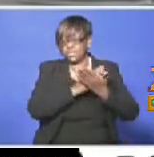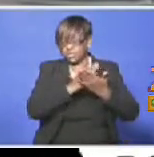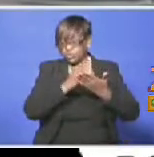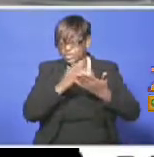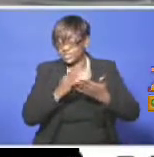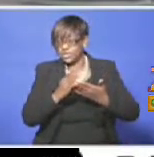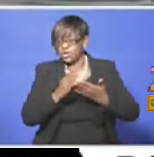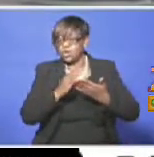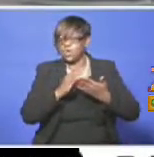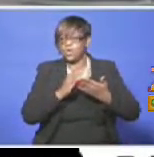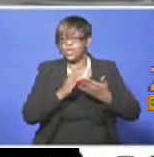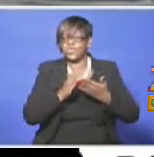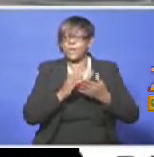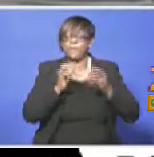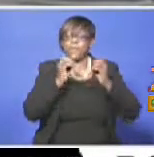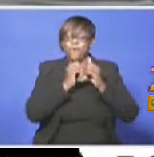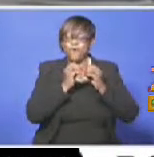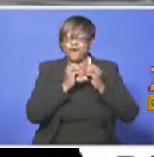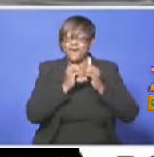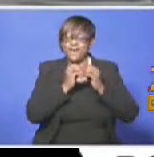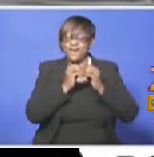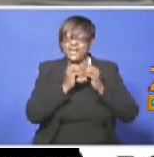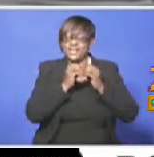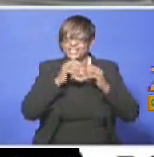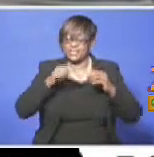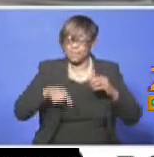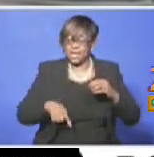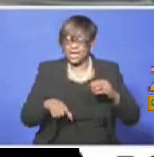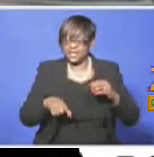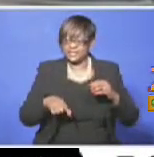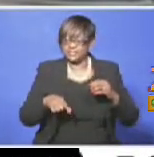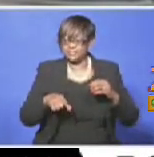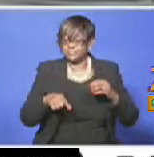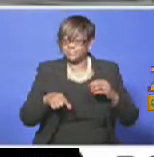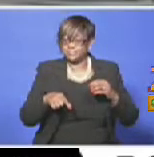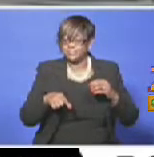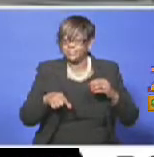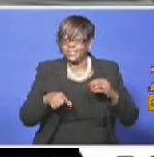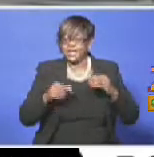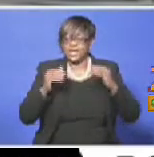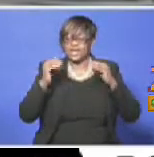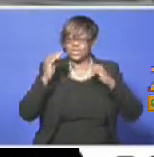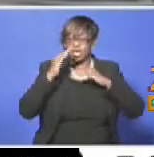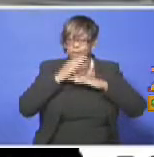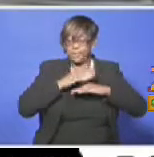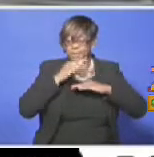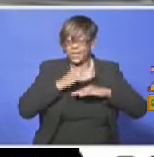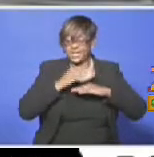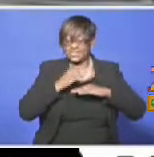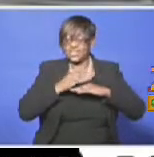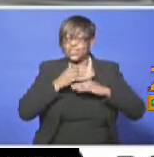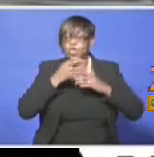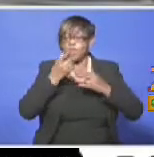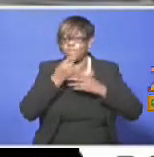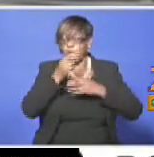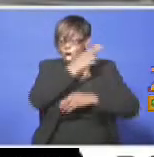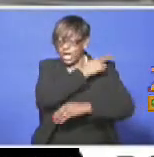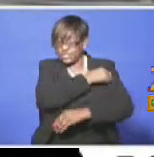that extra demand on our hospital, thus compromising our hospital facilities